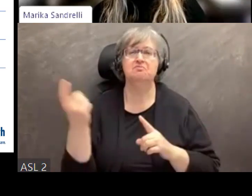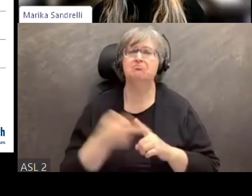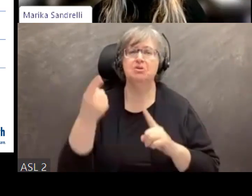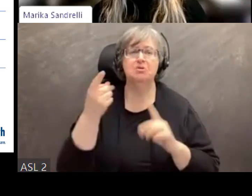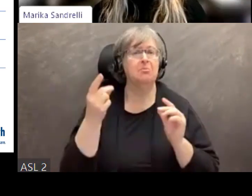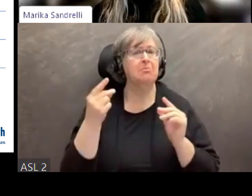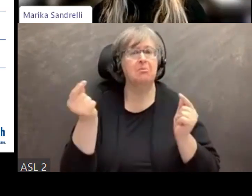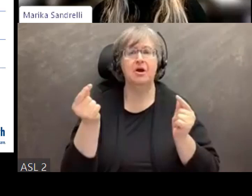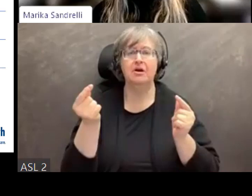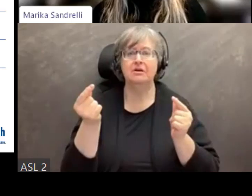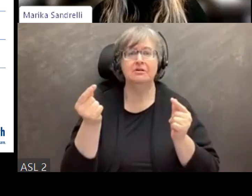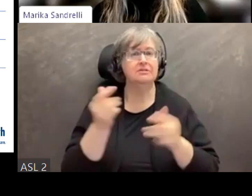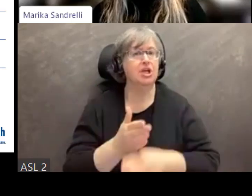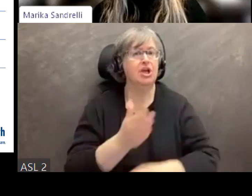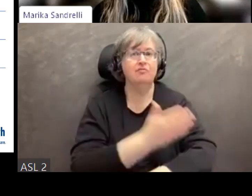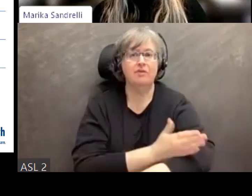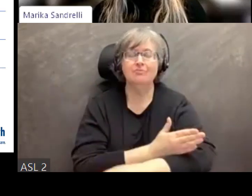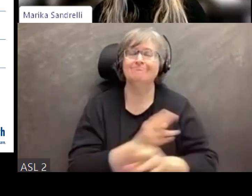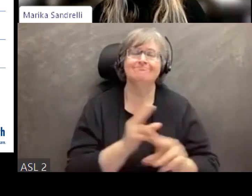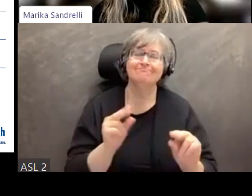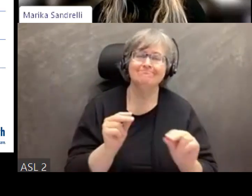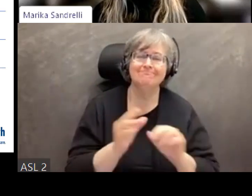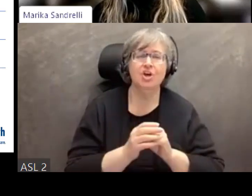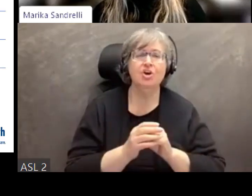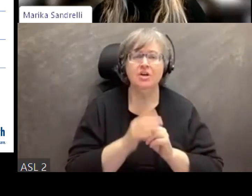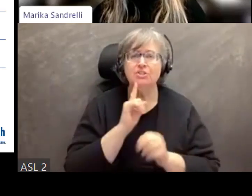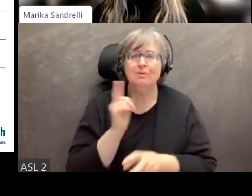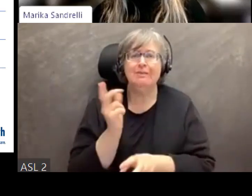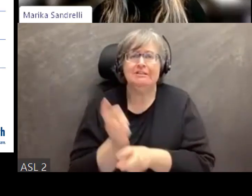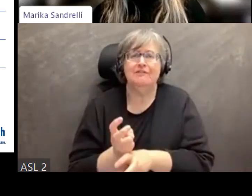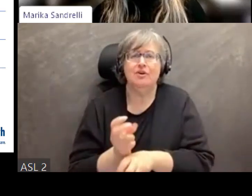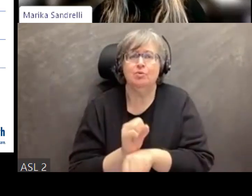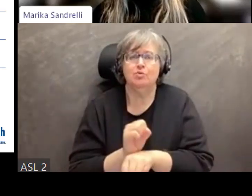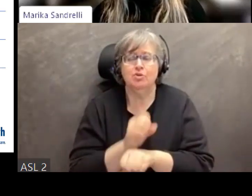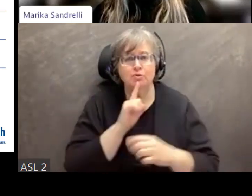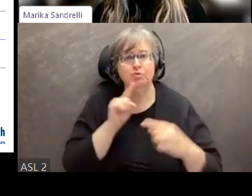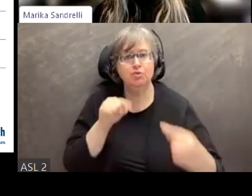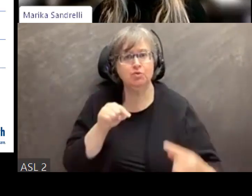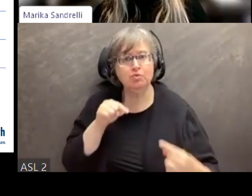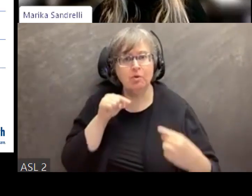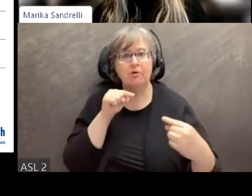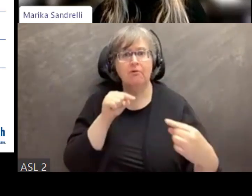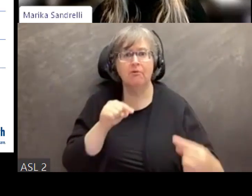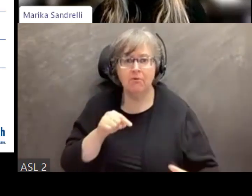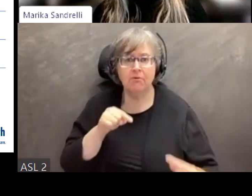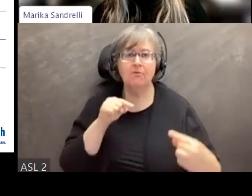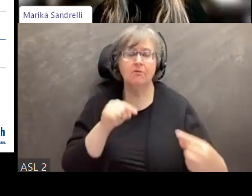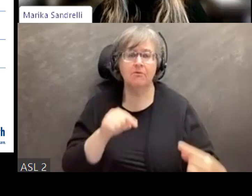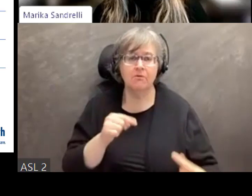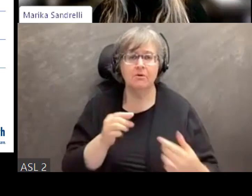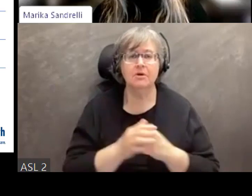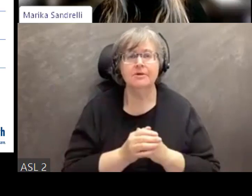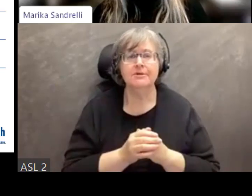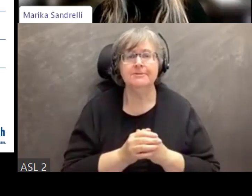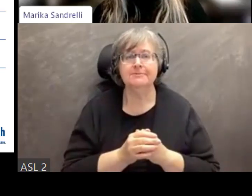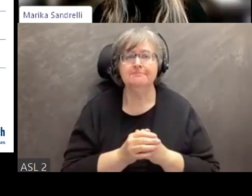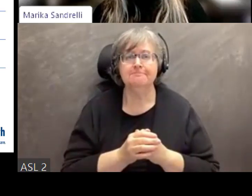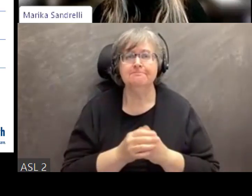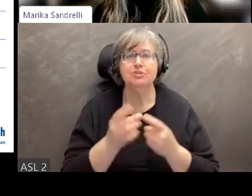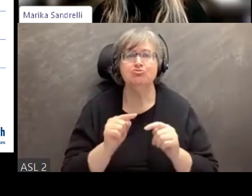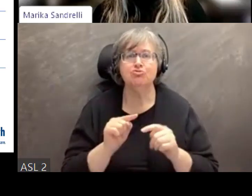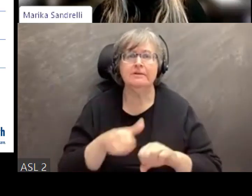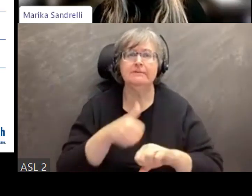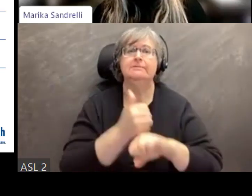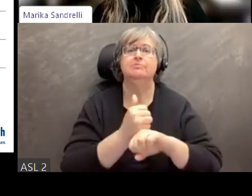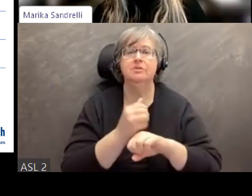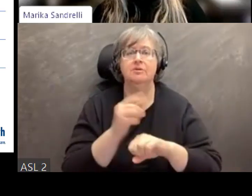better. This is really difficult work, and we don't want to minimize just the struggle that it takes to